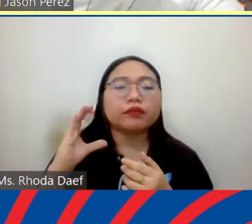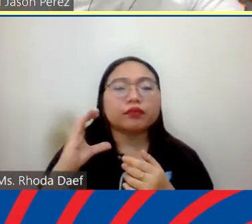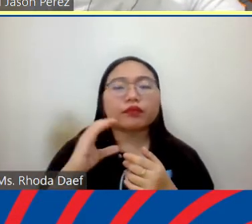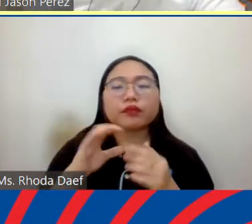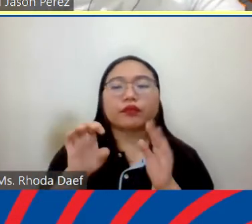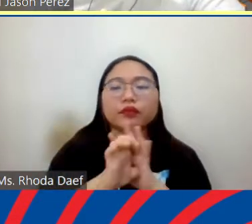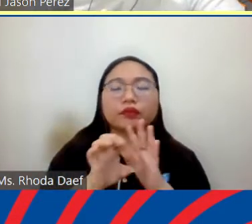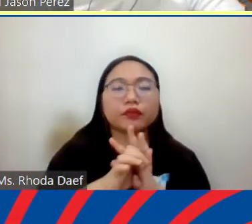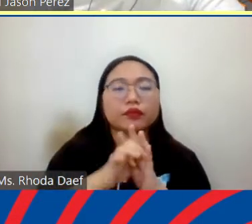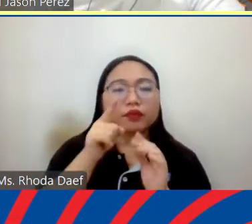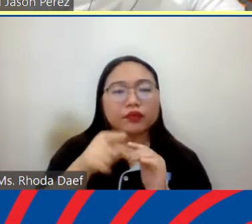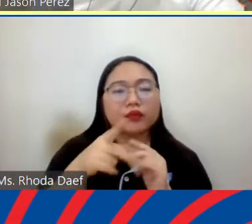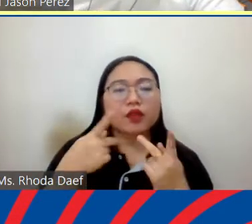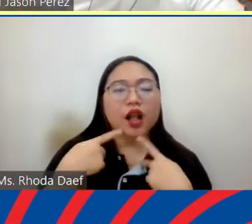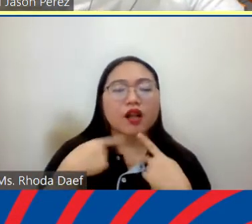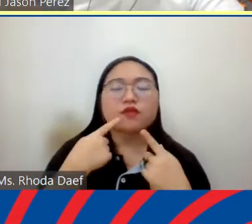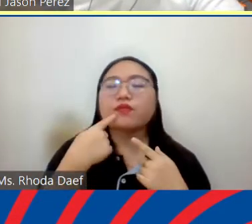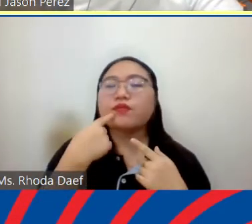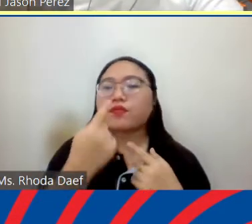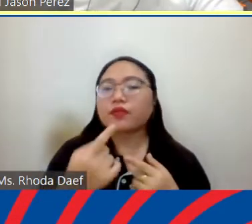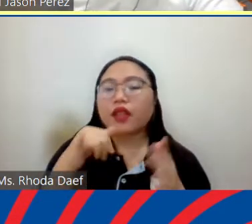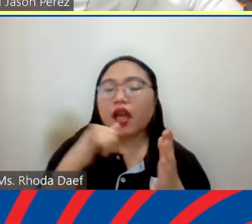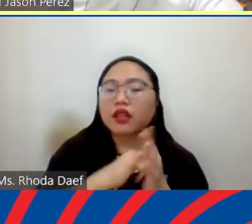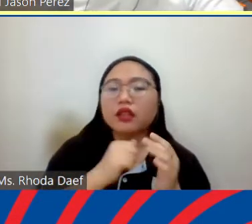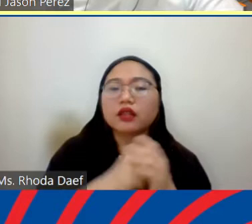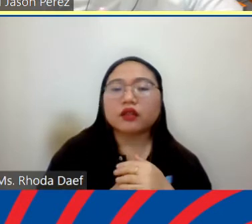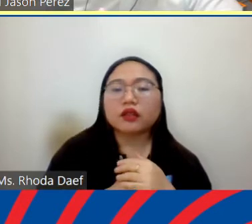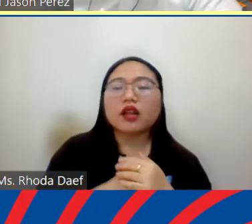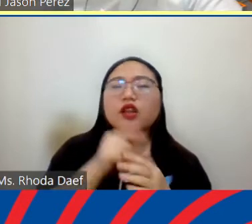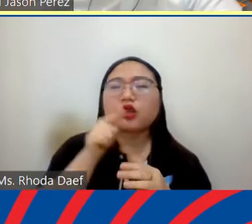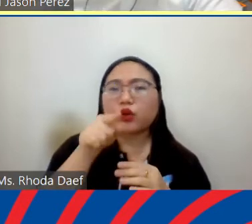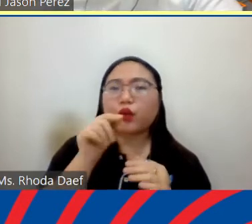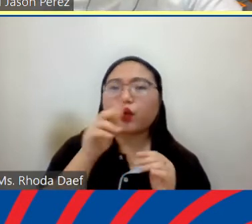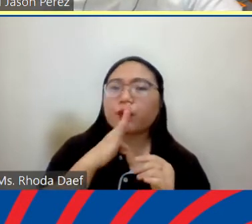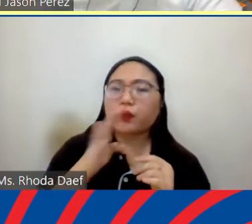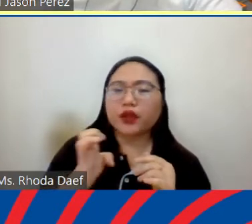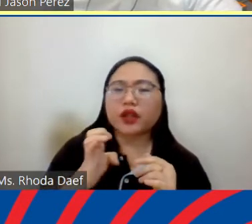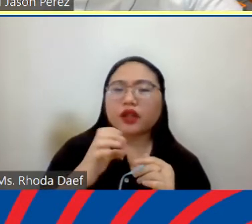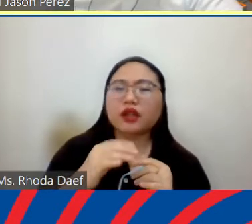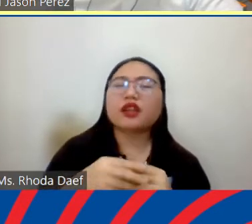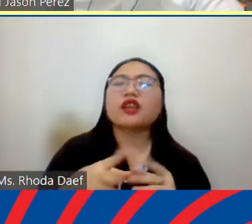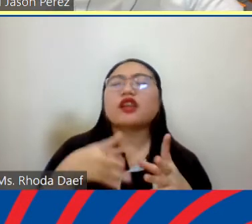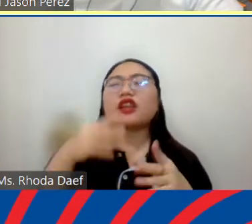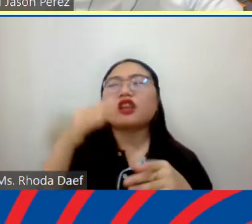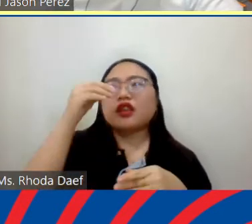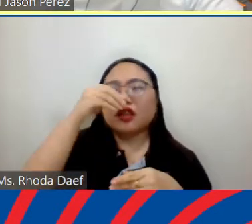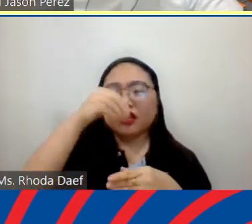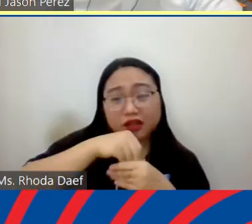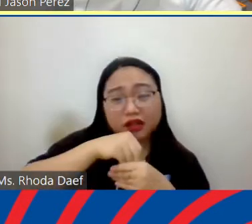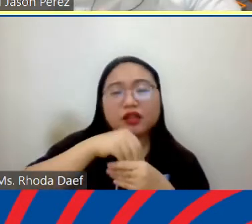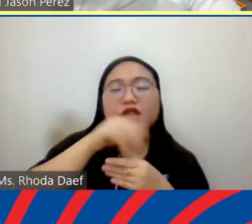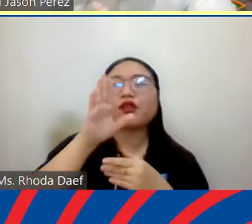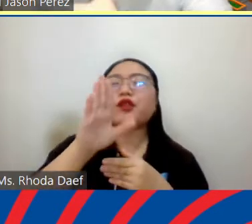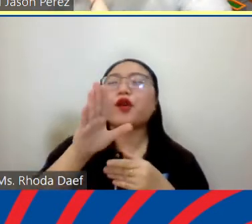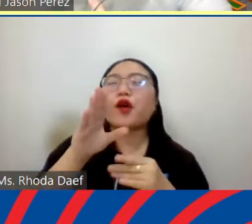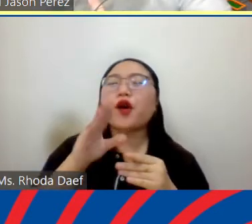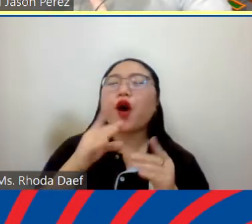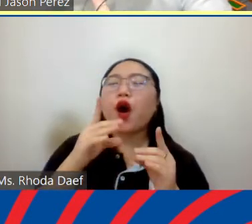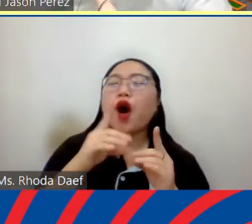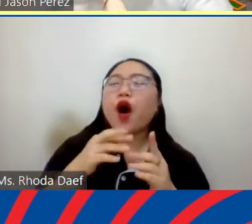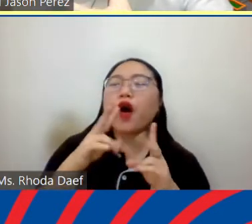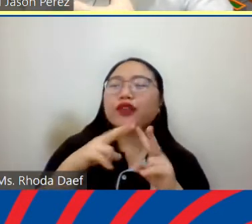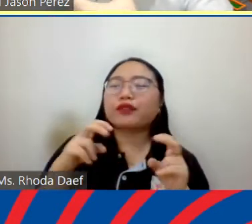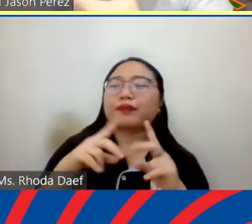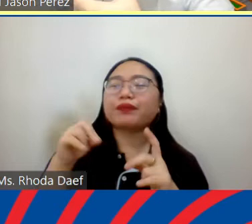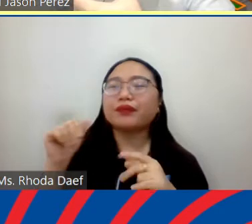example, you have to mention that you will be depositing the research data in this